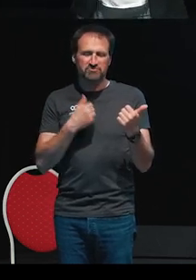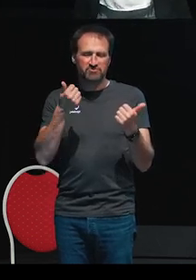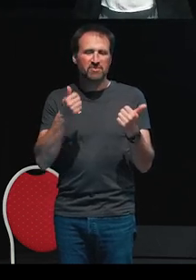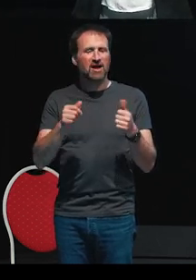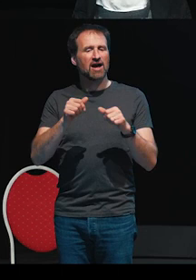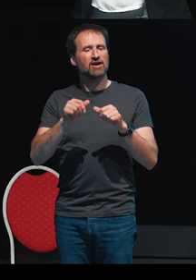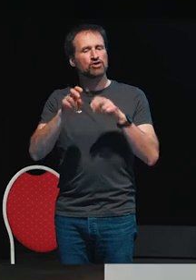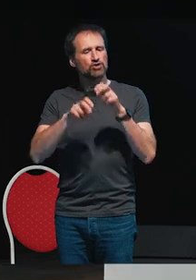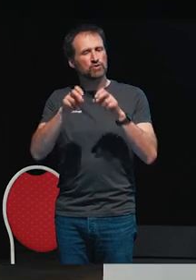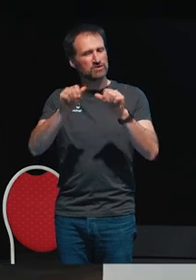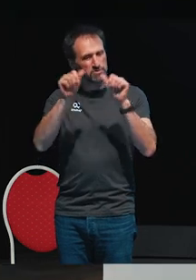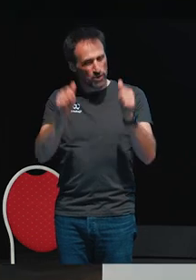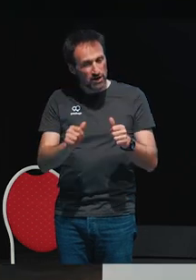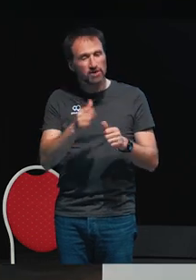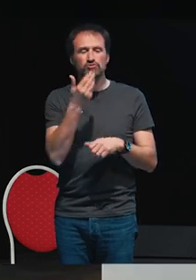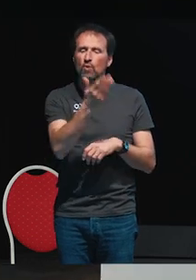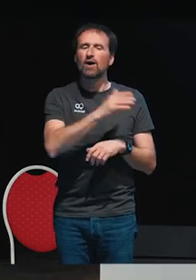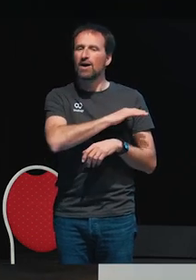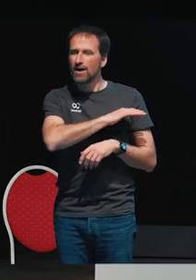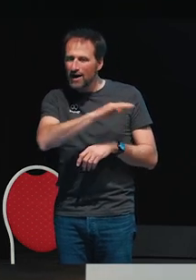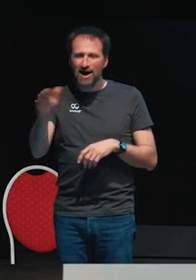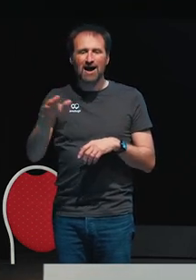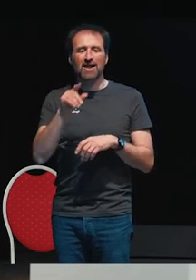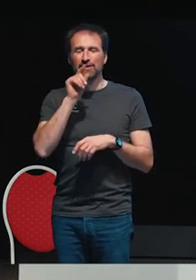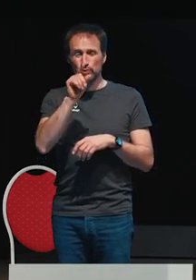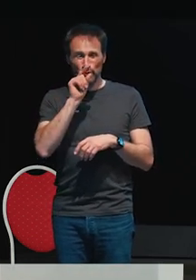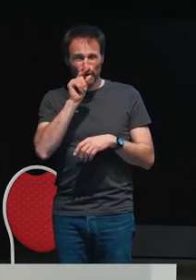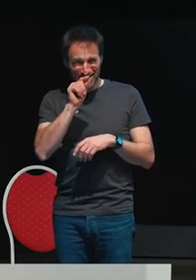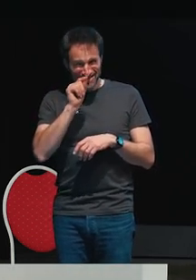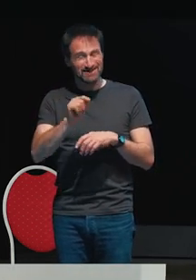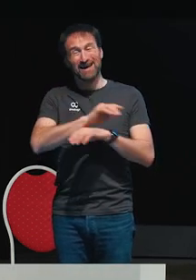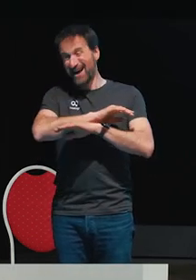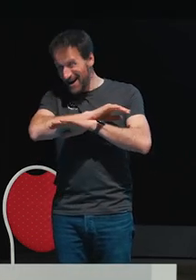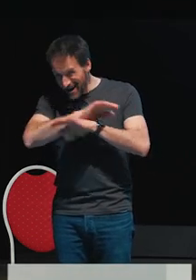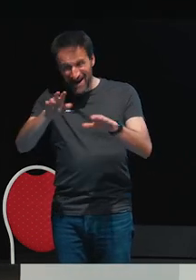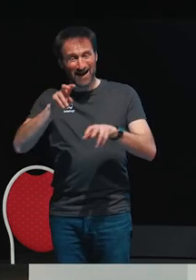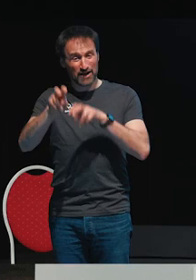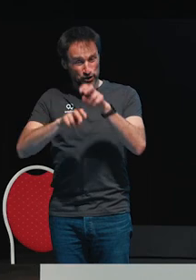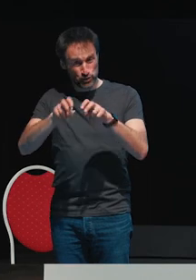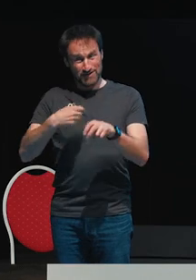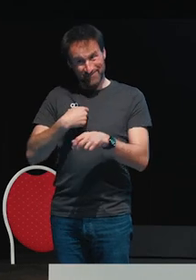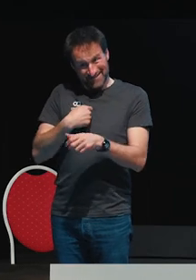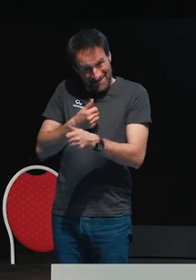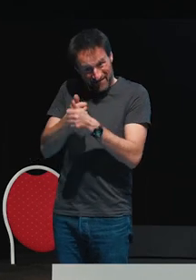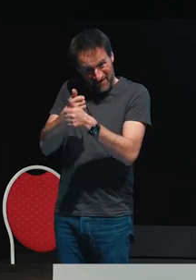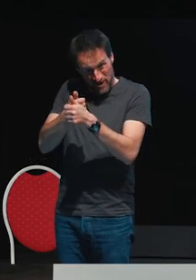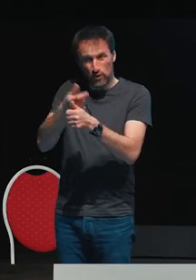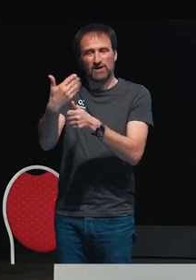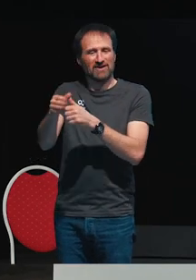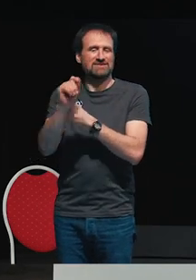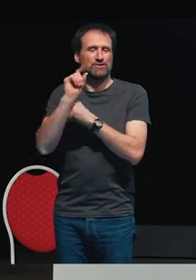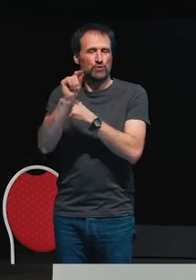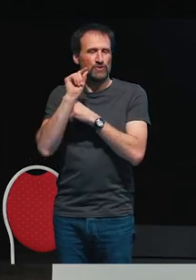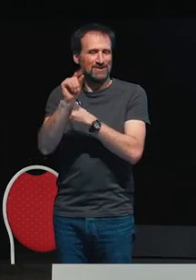We will fetch all the tweets that all the users that I follow have tweeted.